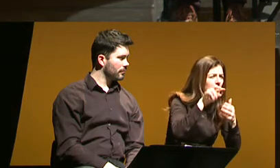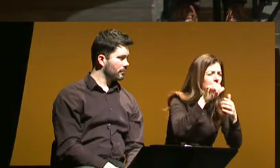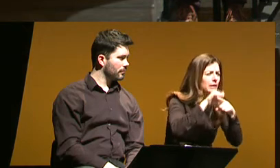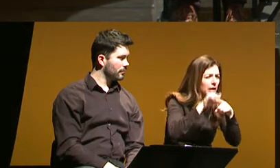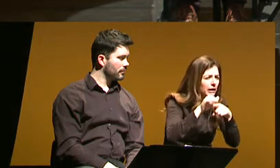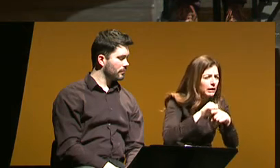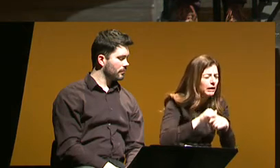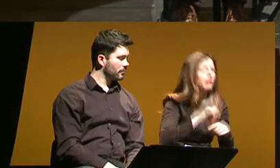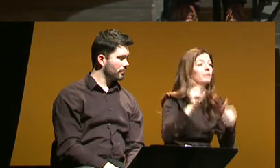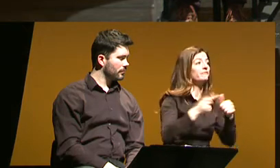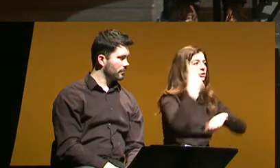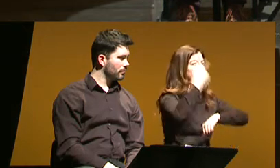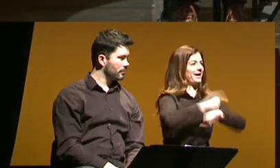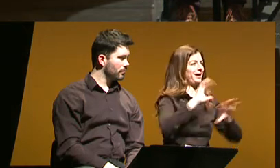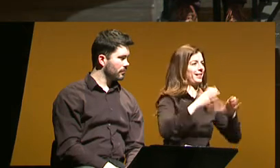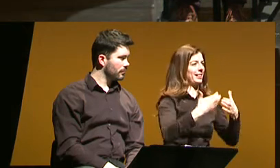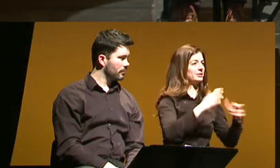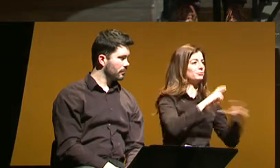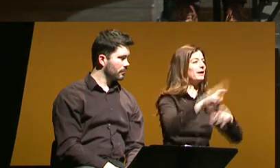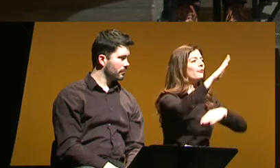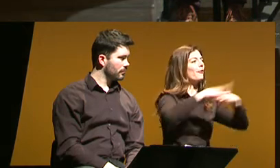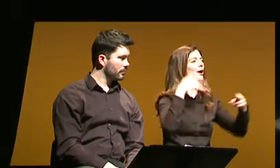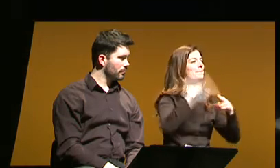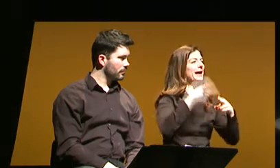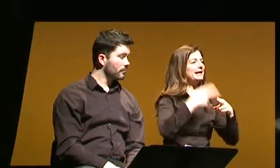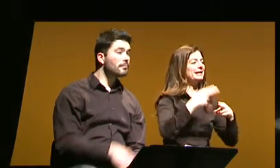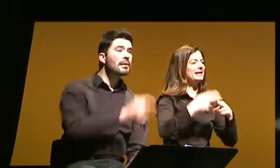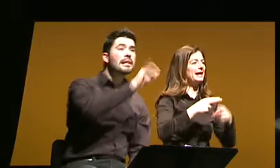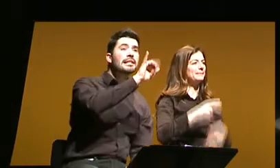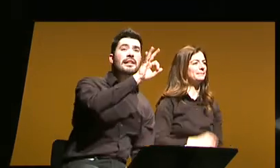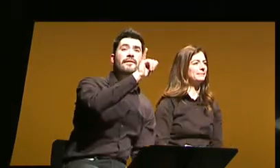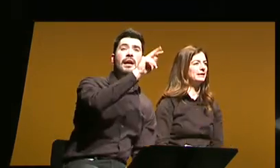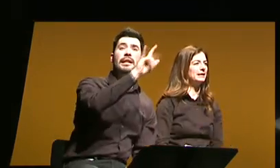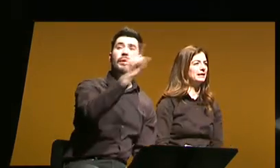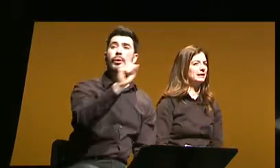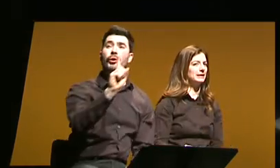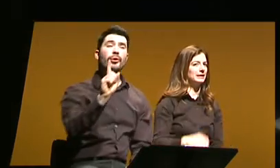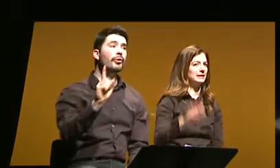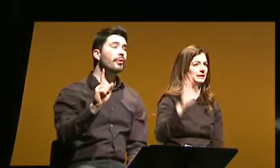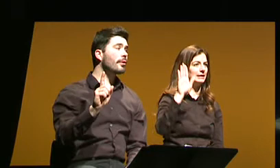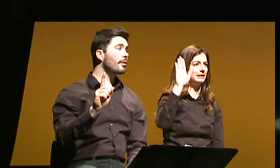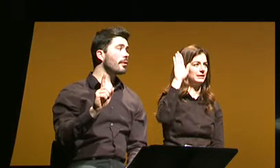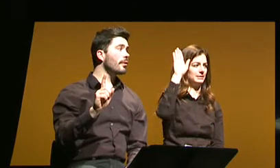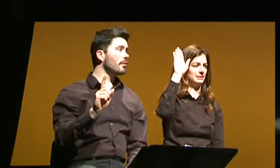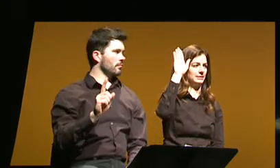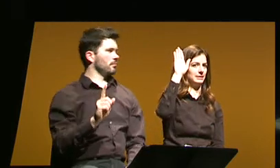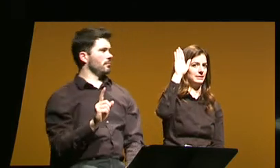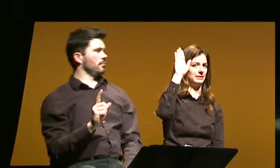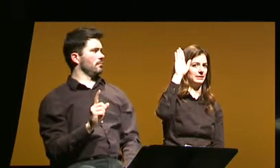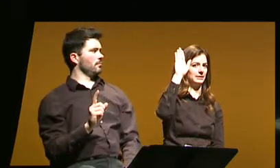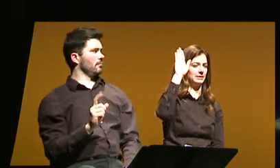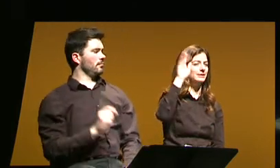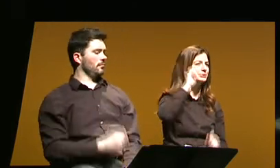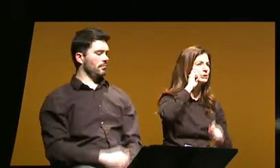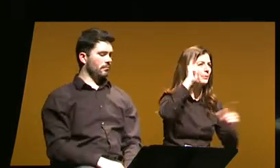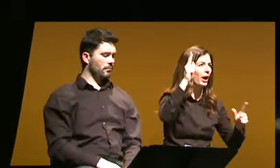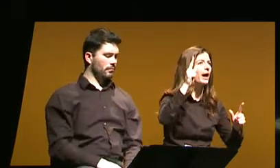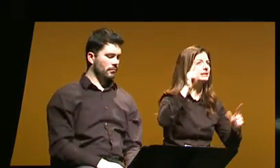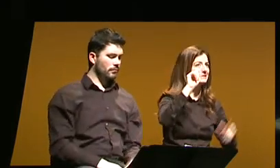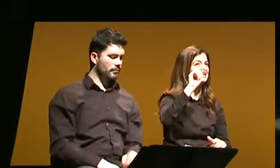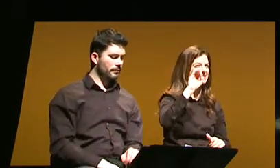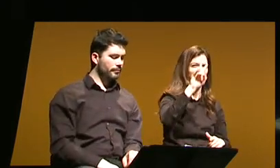classes, when they call my name, Tiffany, people are always surprised when I raise my hand to see that Tiffany is a girl who